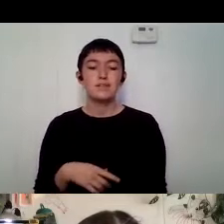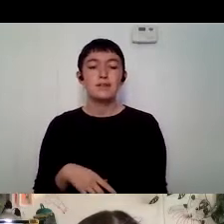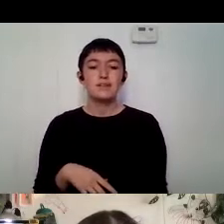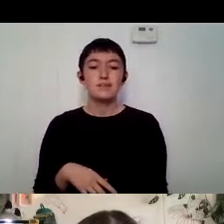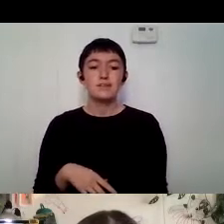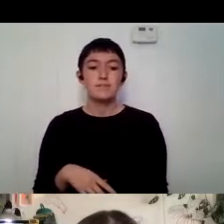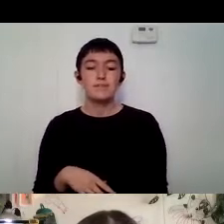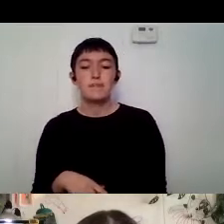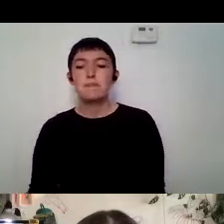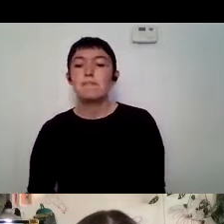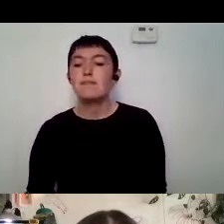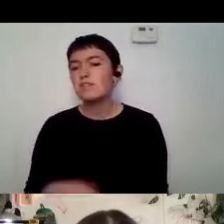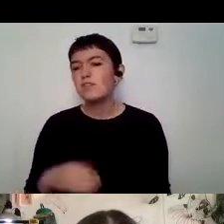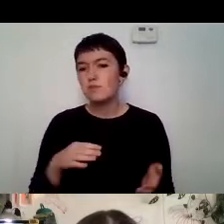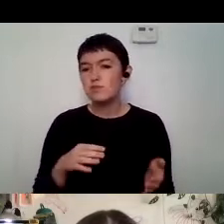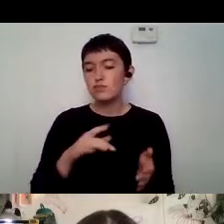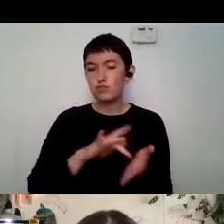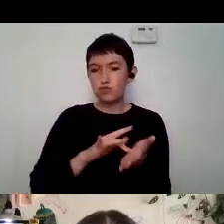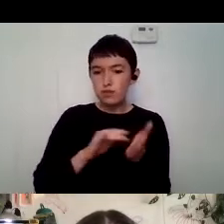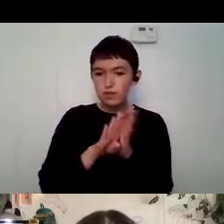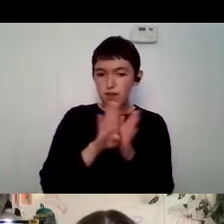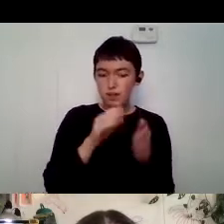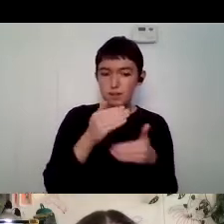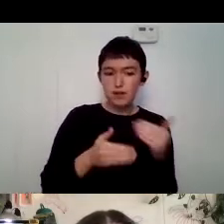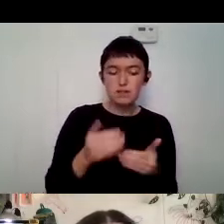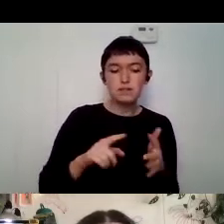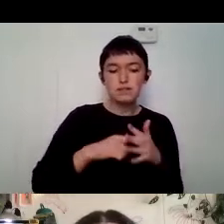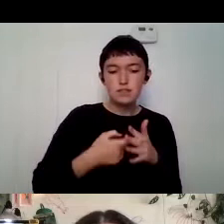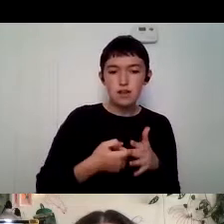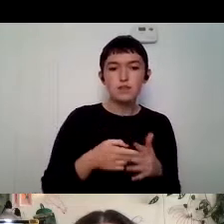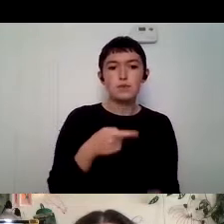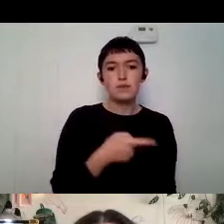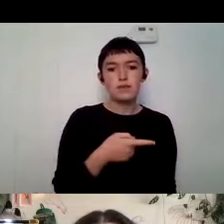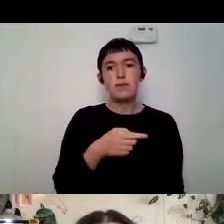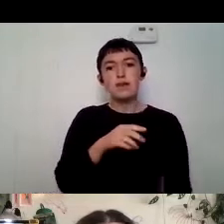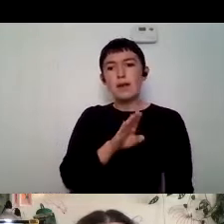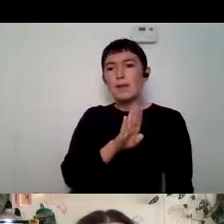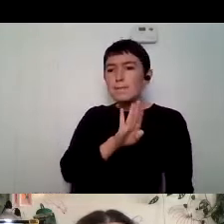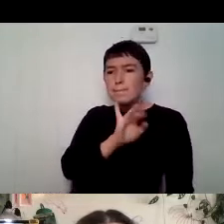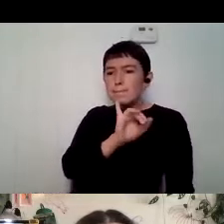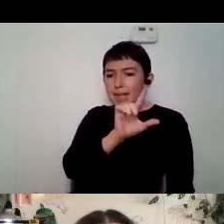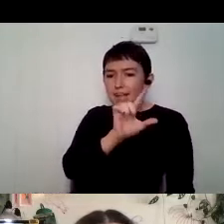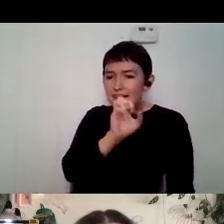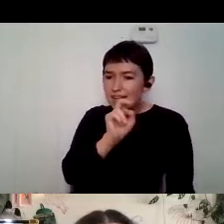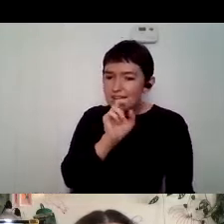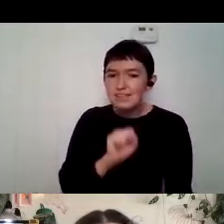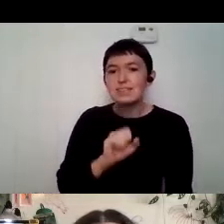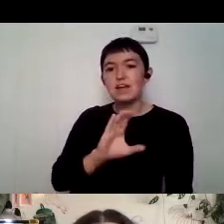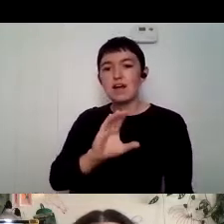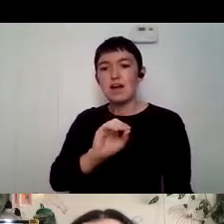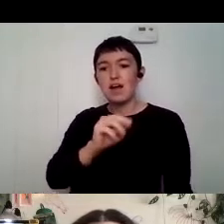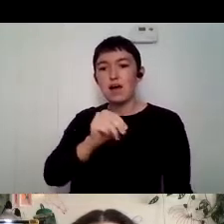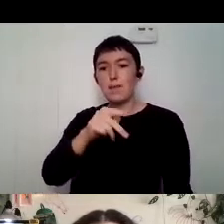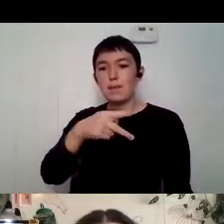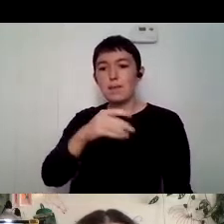The way the drug development process generally works is you start with, billions and billions of compounds on the left here, which we can computationally screen in order